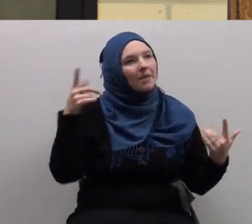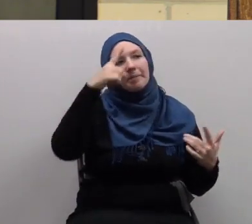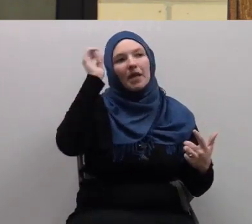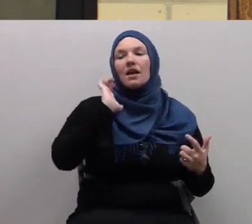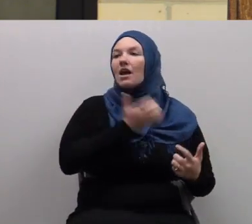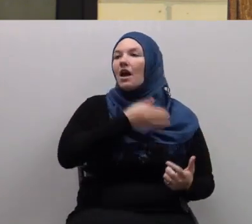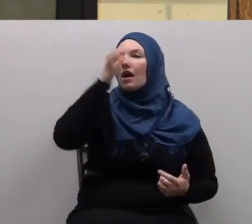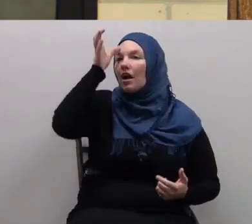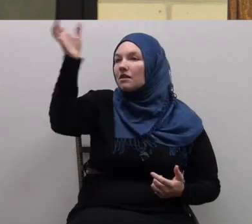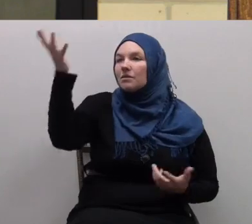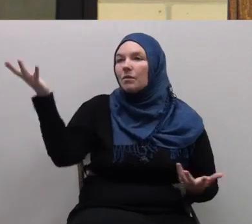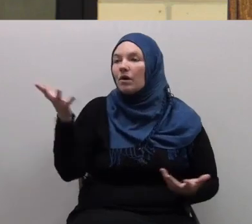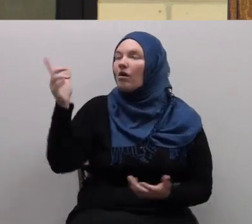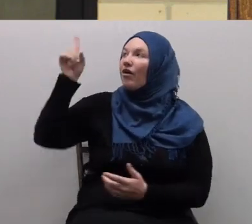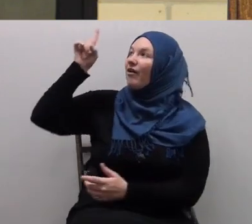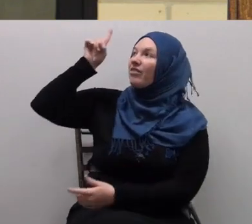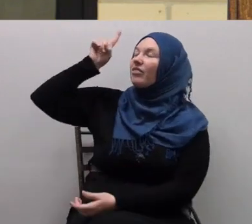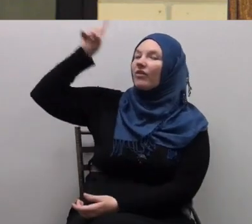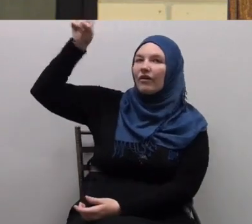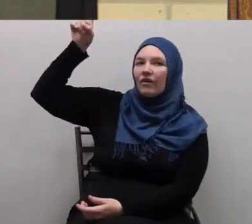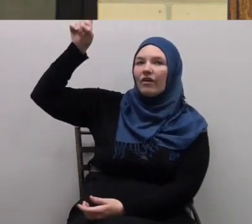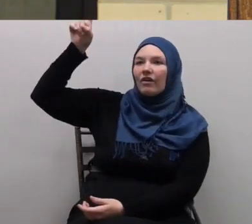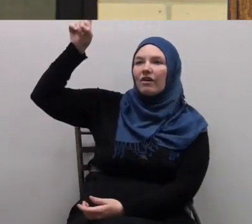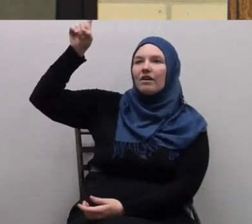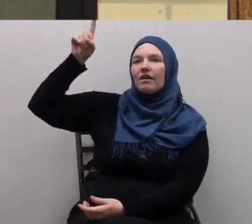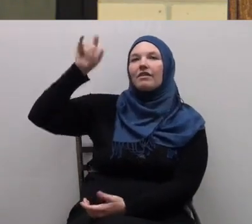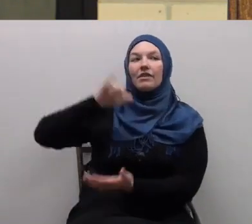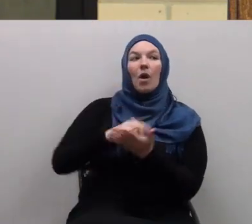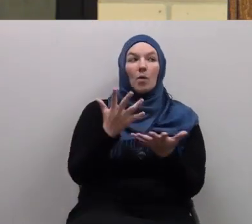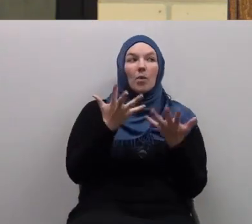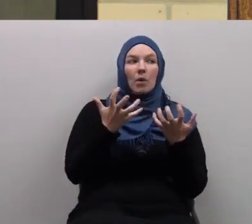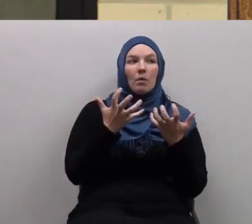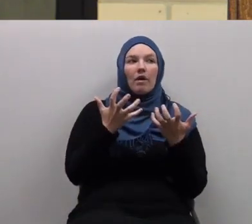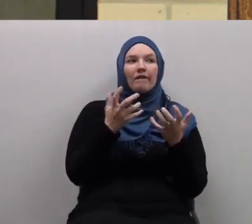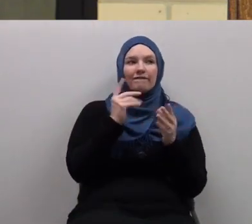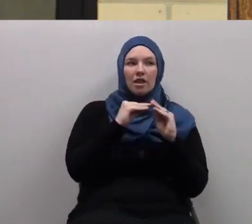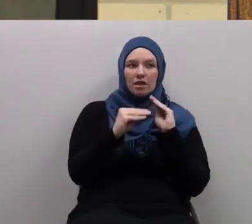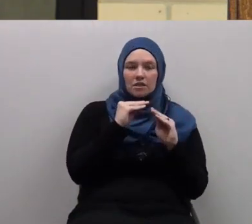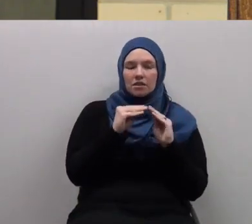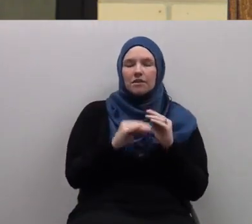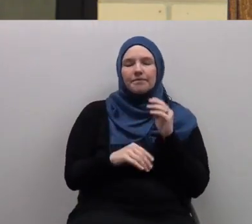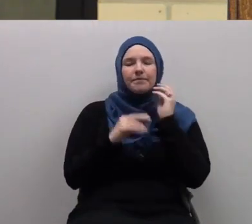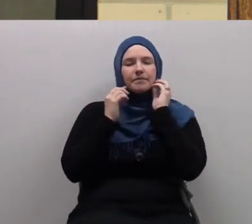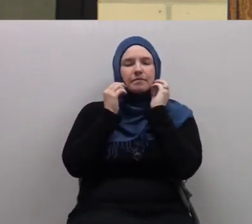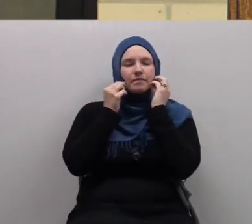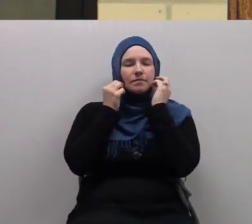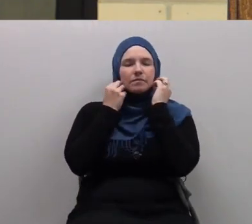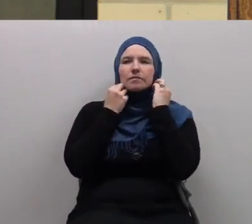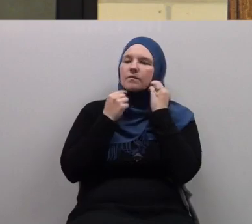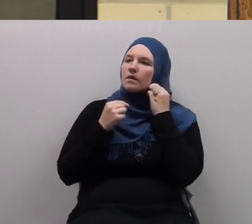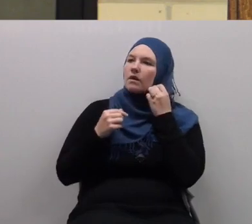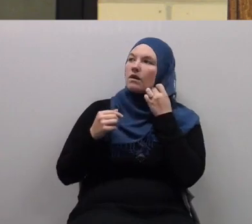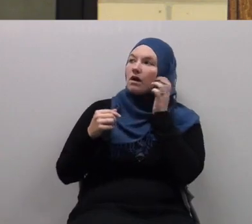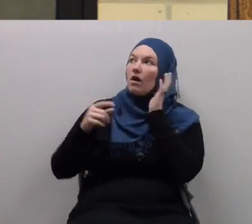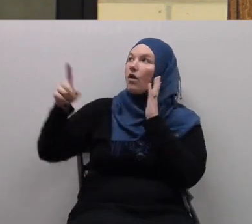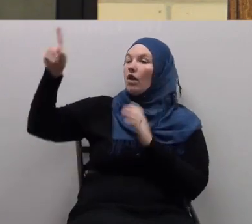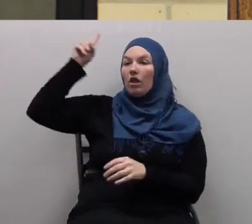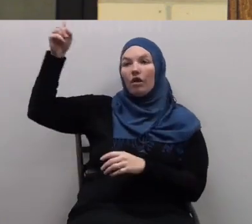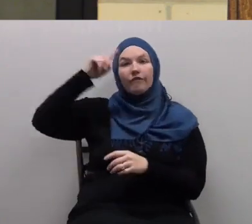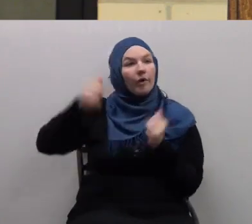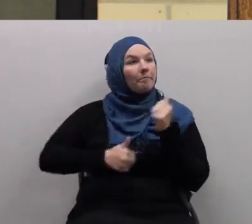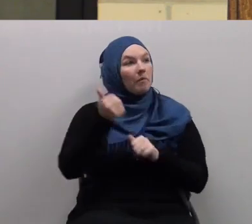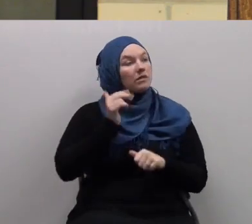is Allah, and this is what we want to treat. Allah, for the majority of